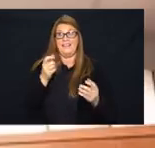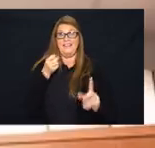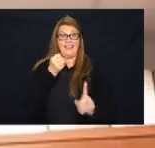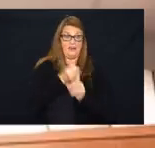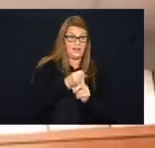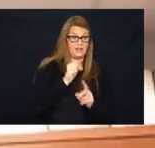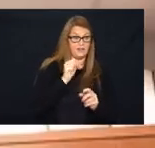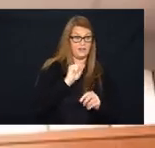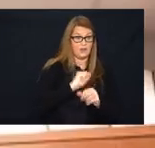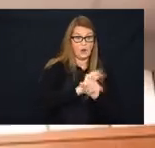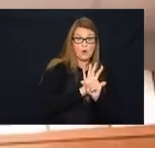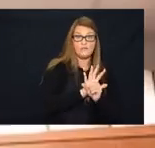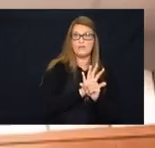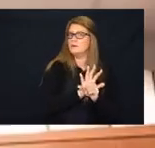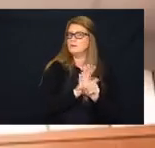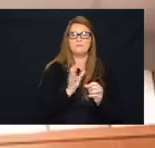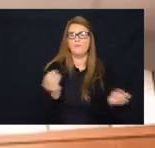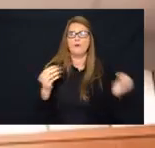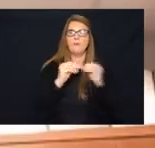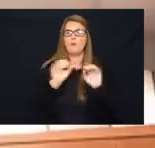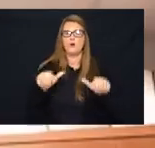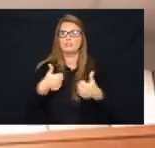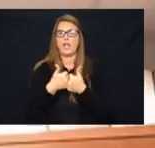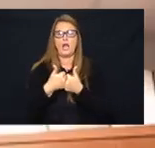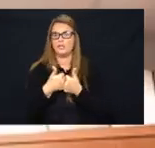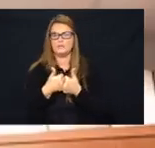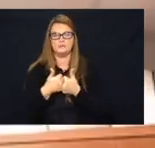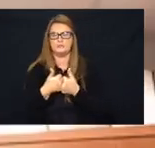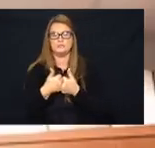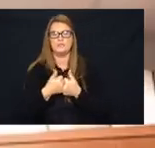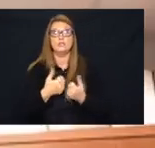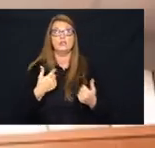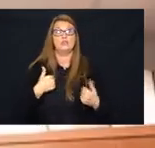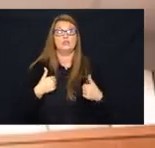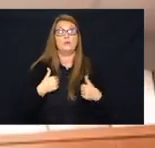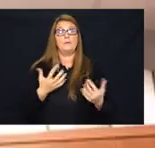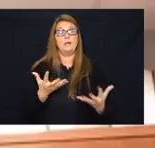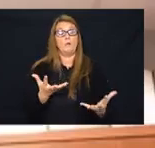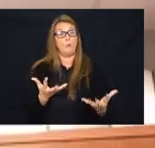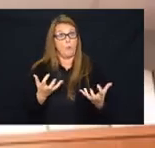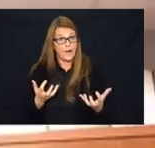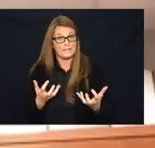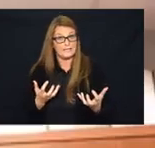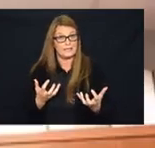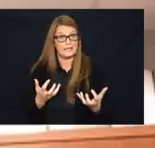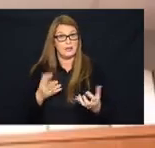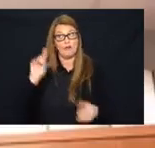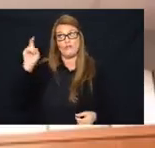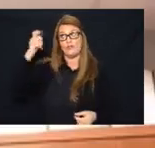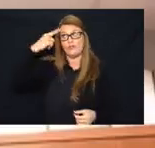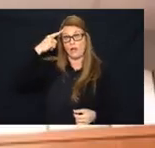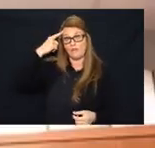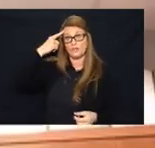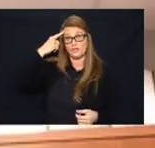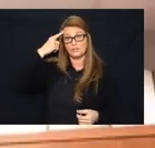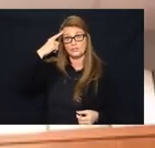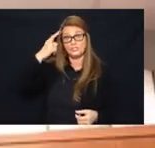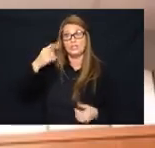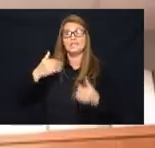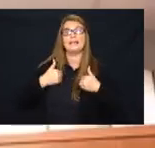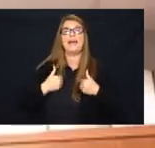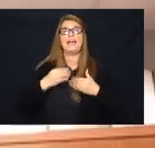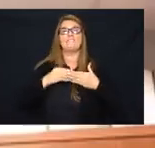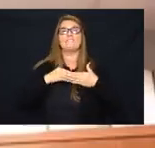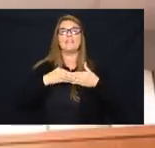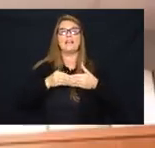additional staff outages, you create challenges. So what we've been asking for is for the governors to have the